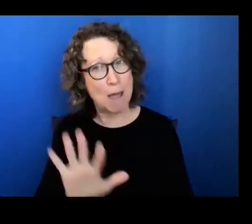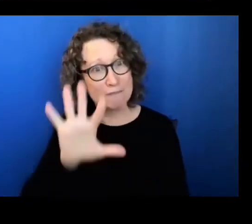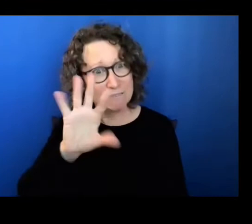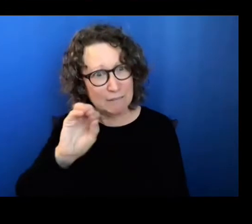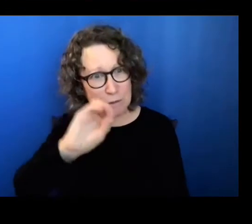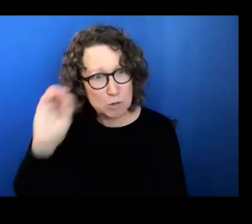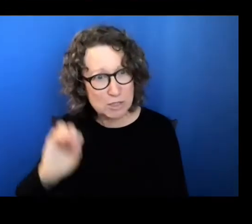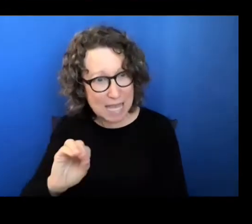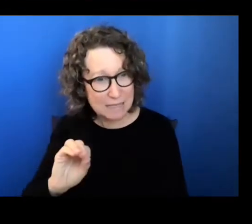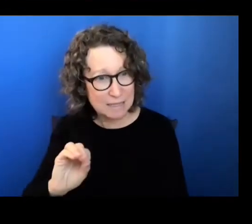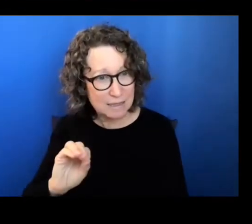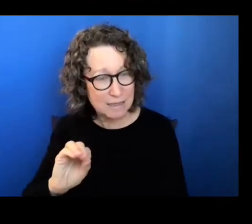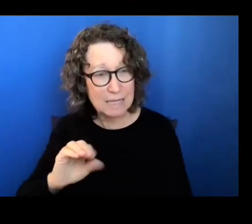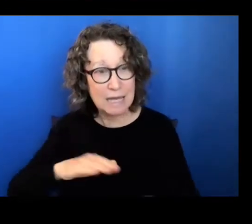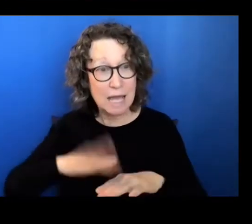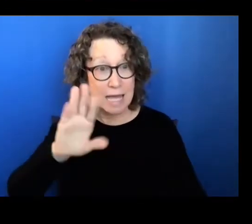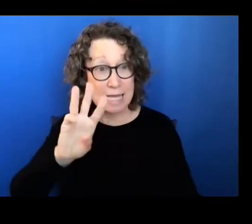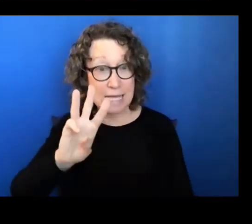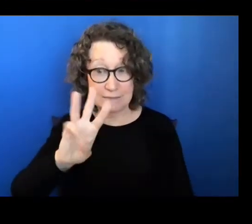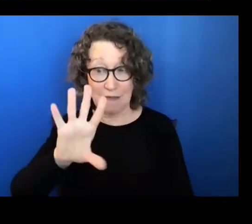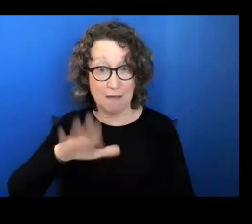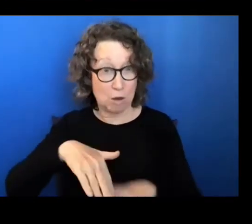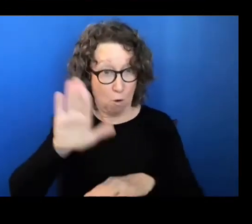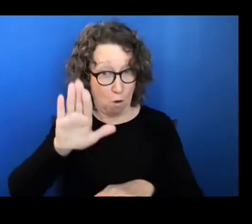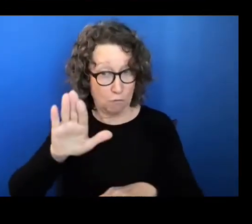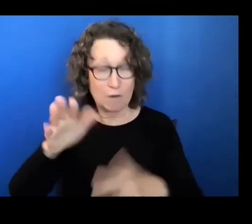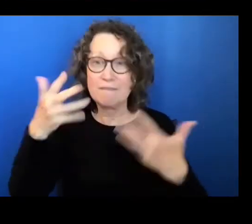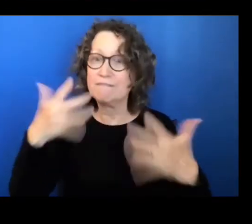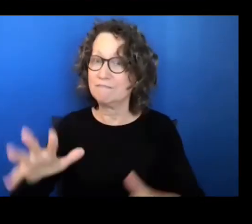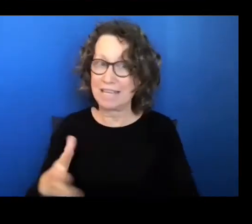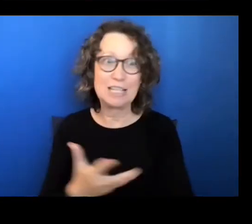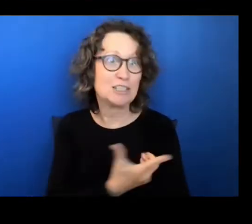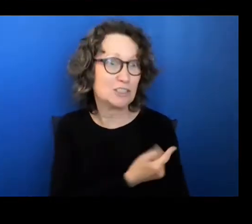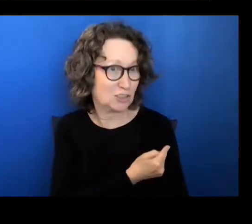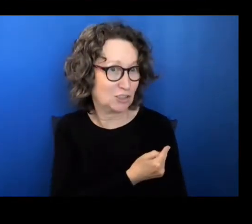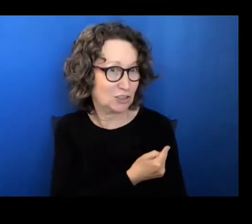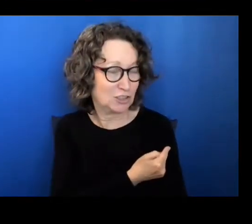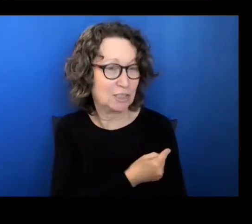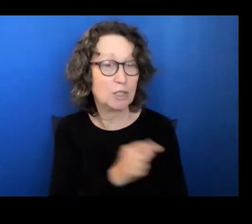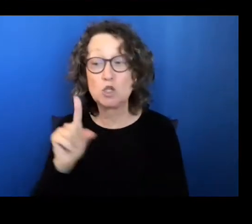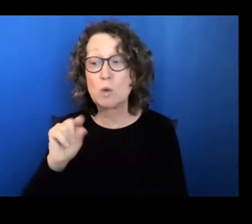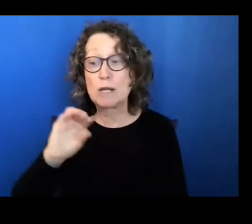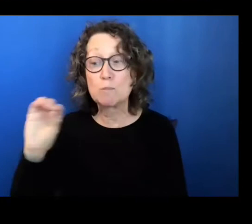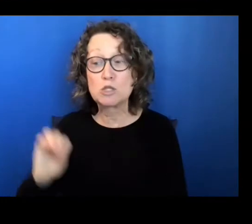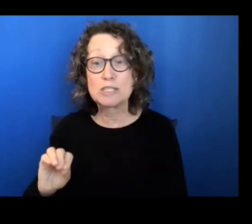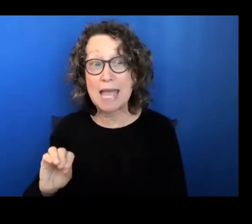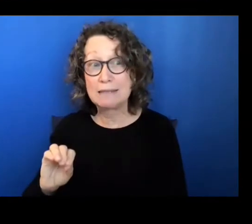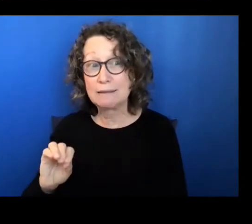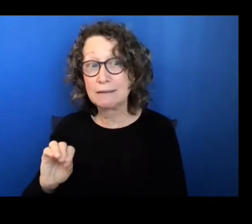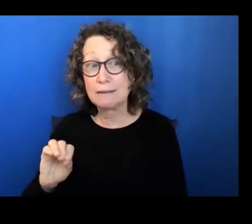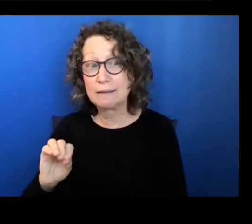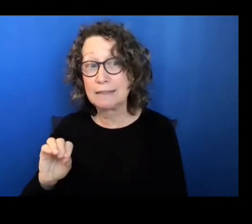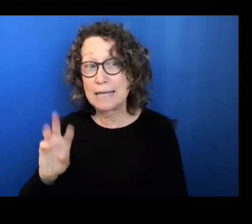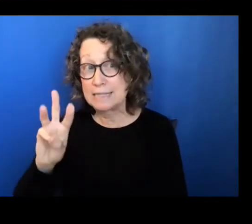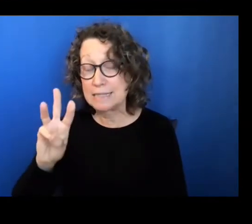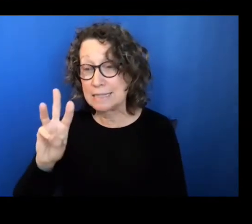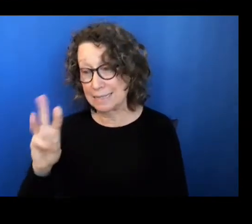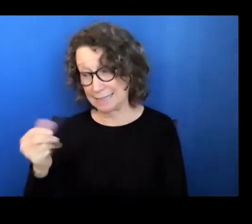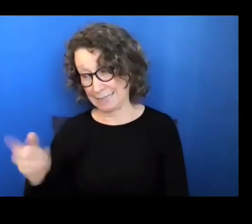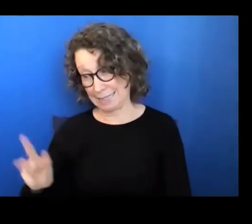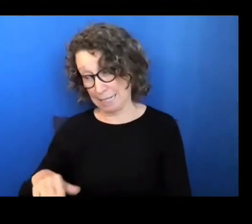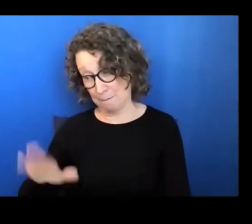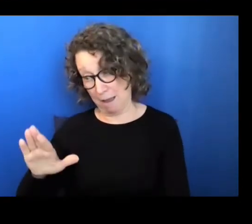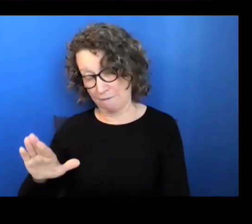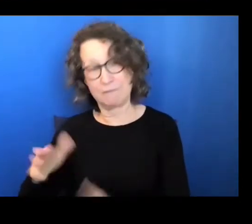our population age 65 and above is fully covered. 20% of our population age 16 and